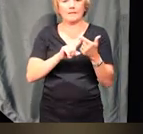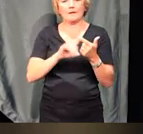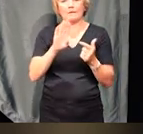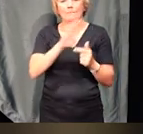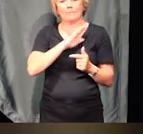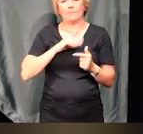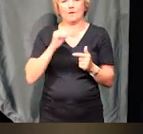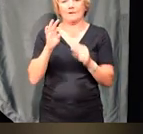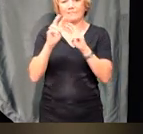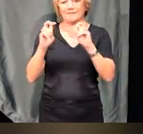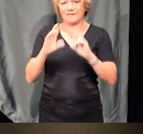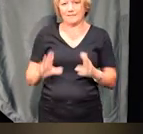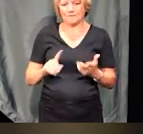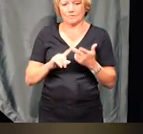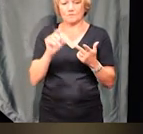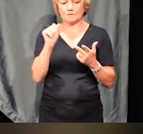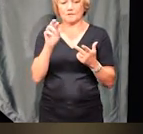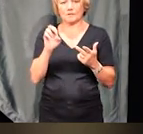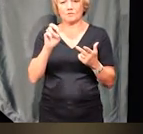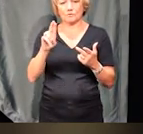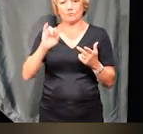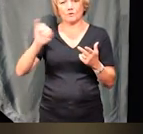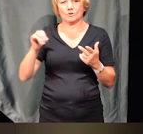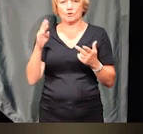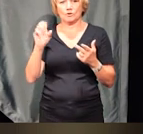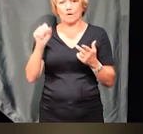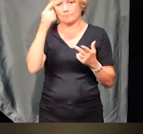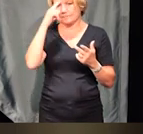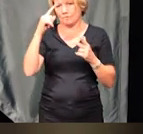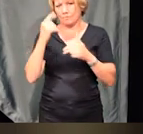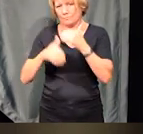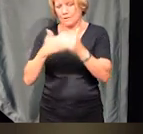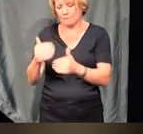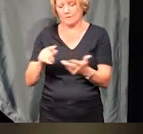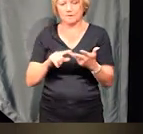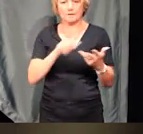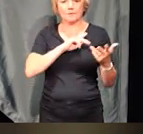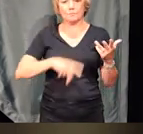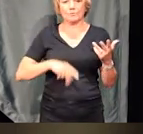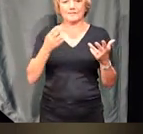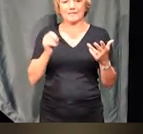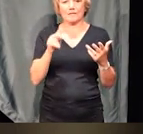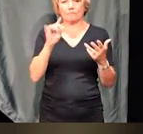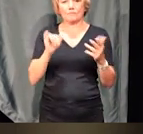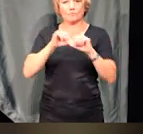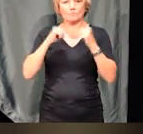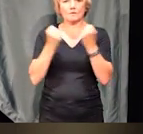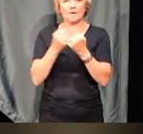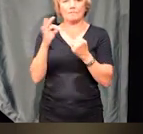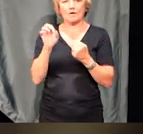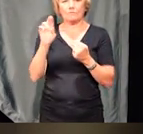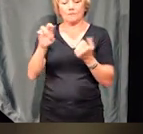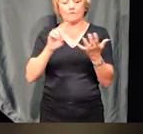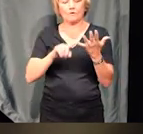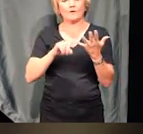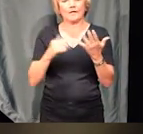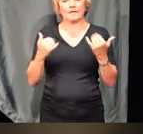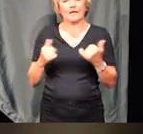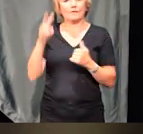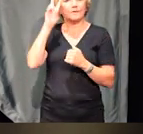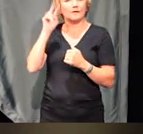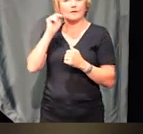Assessors, Sir Jobs for Progress, the Prince Henry Society of Fall River, He currently serves as the chair of the